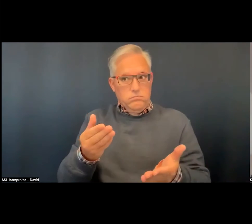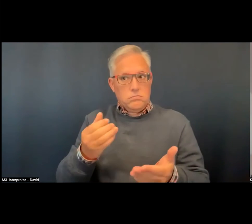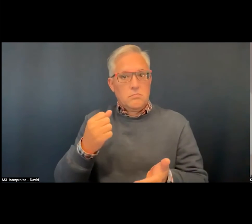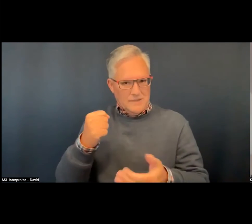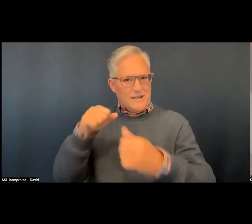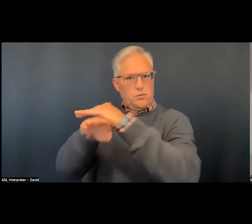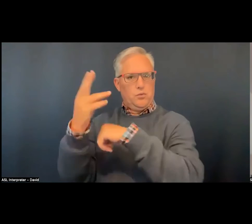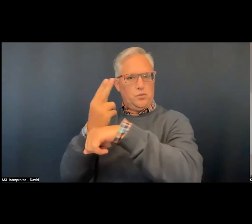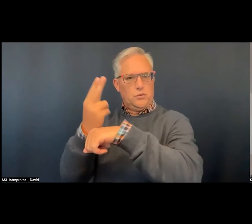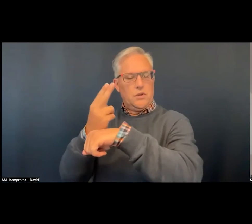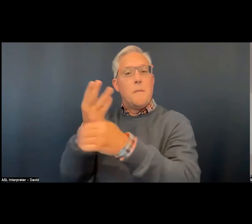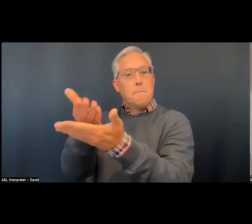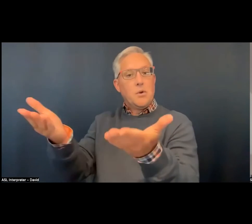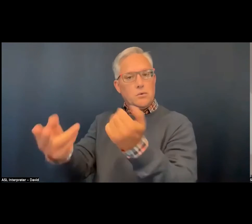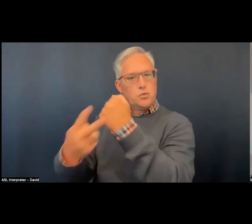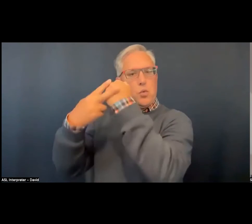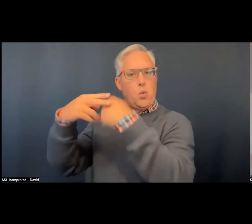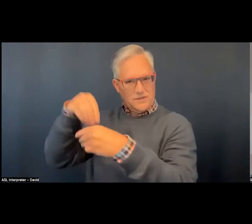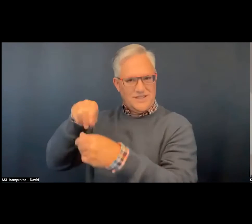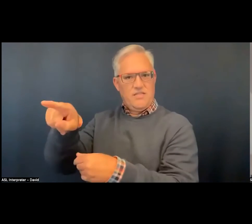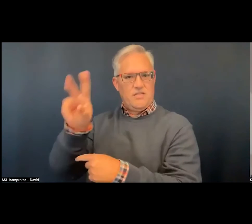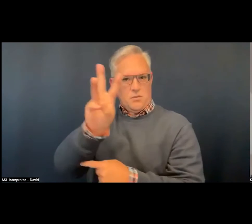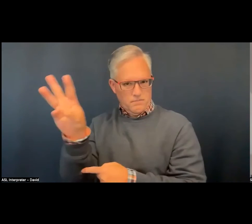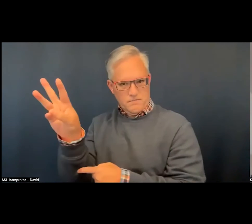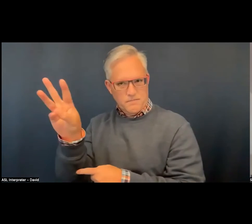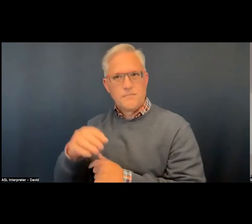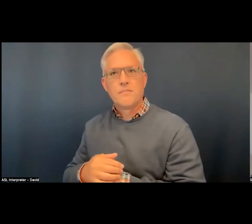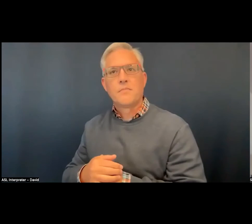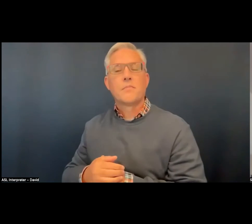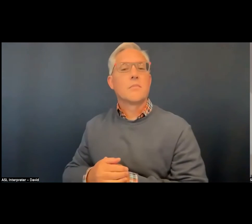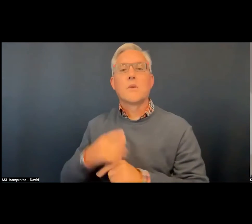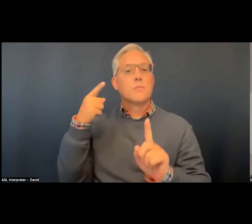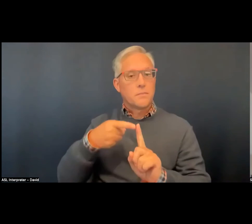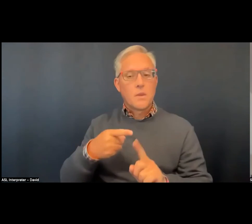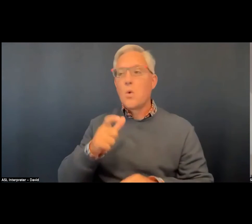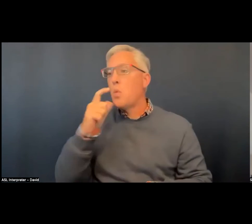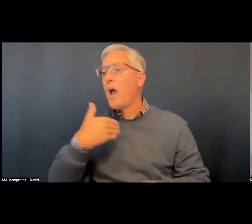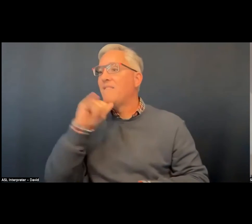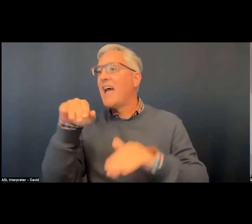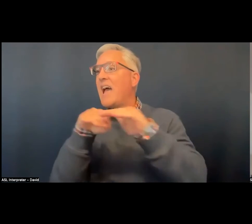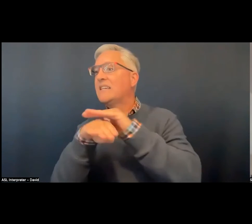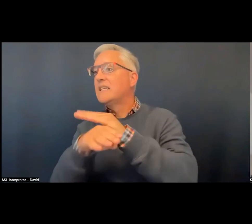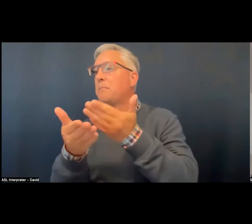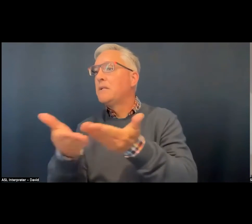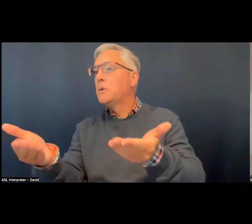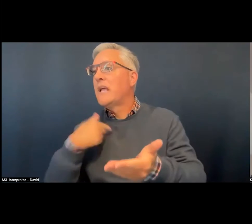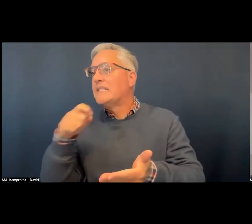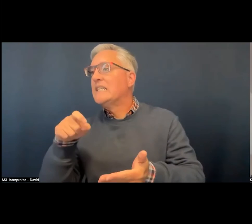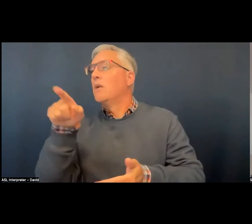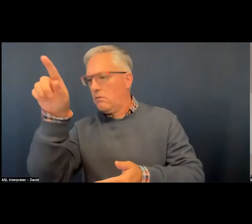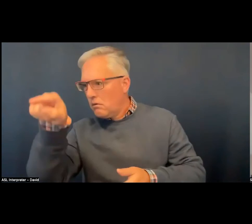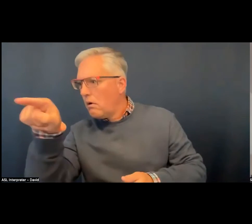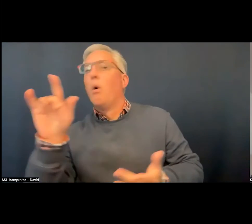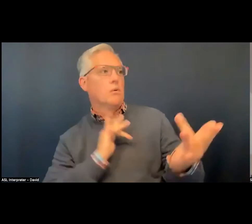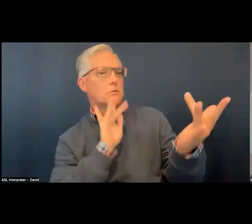on the site, simple details, and the idea is that you can contact whoever holds the access materials you need and take it from there.